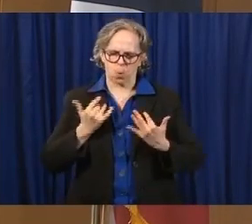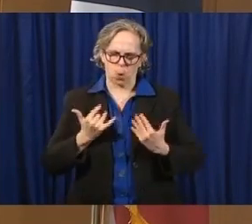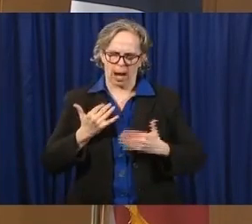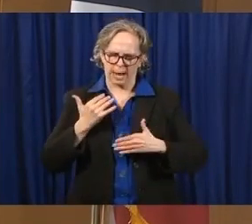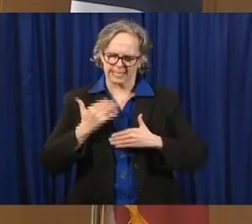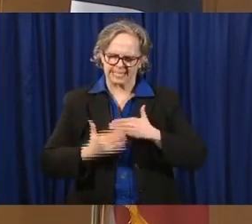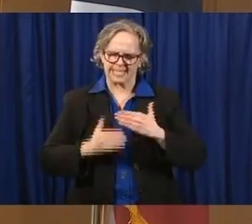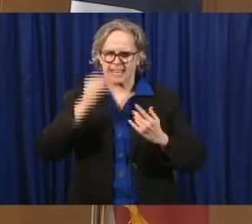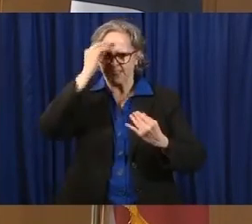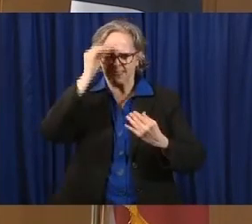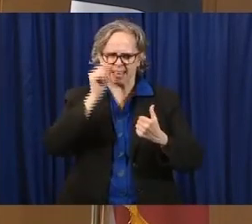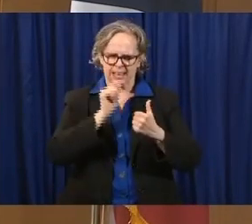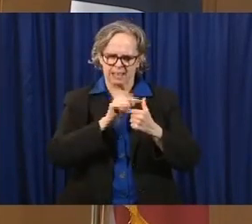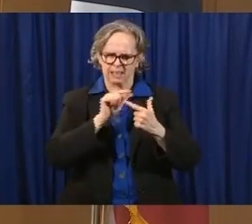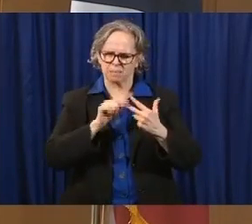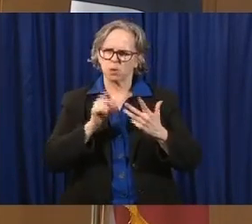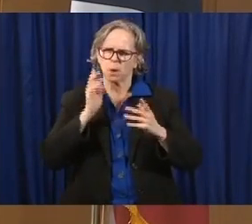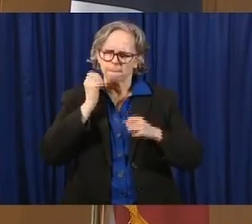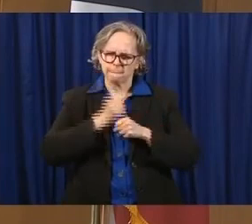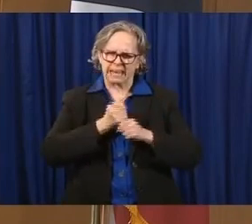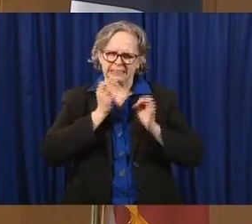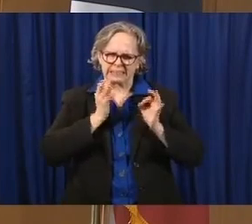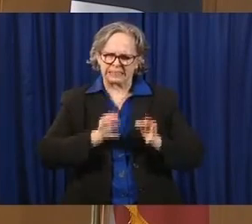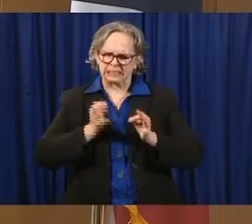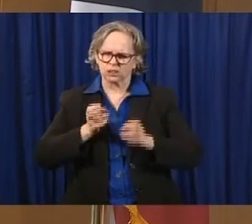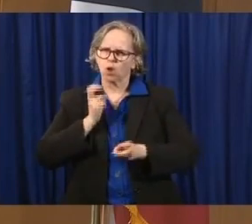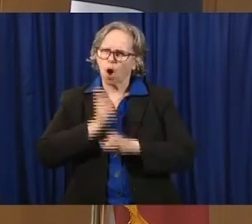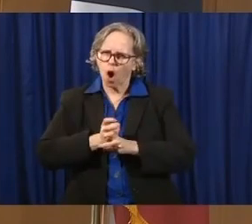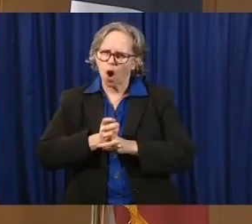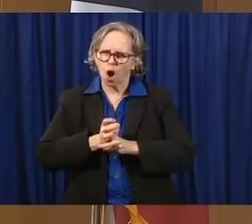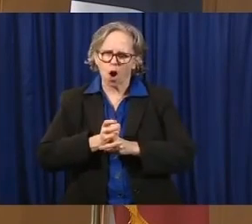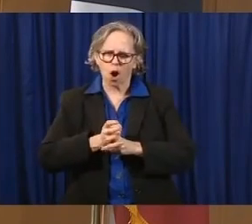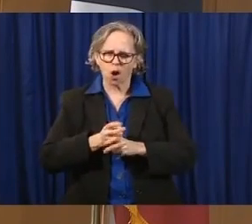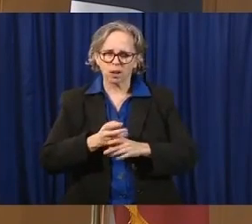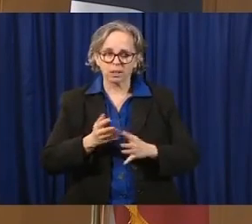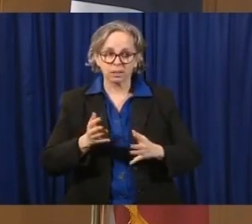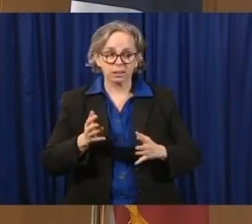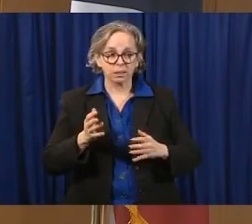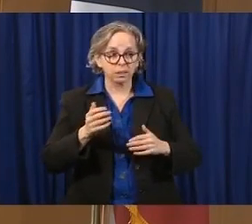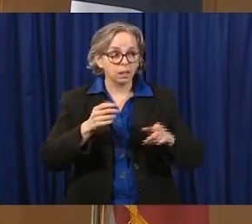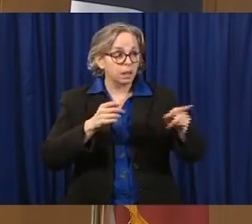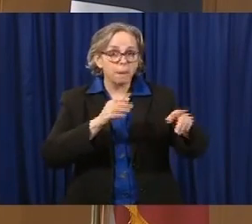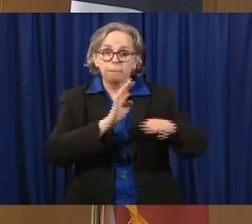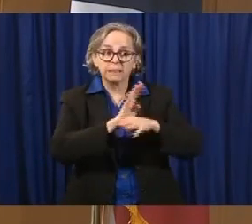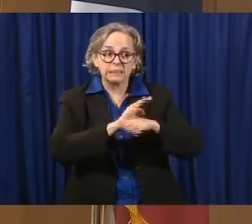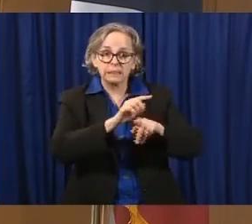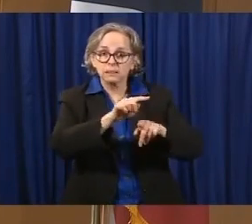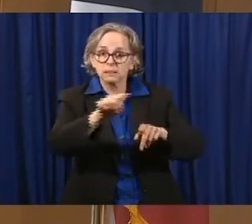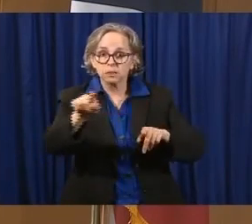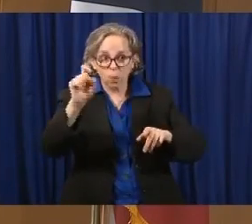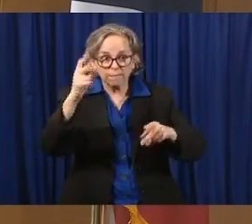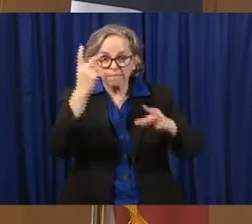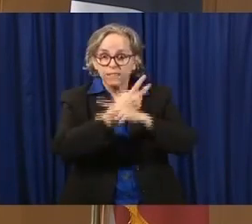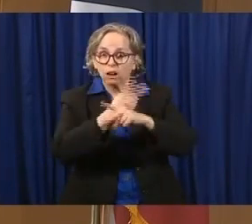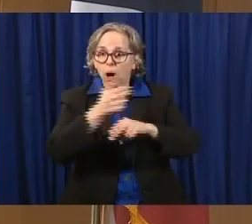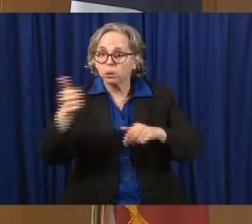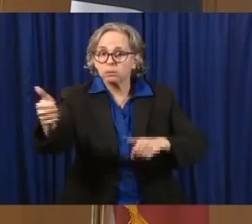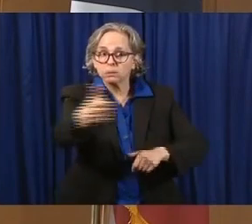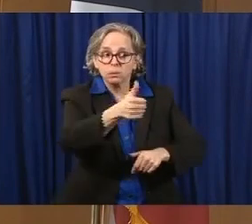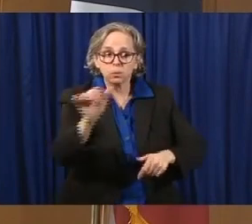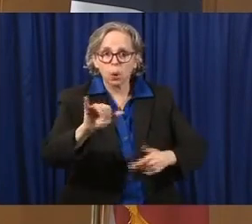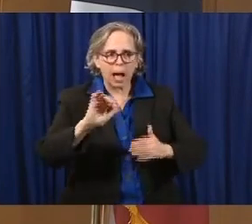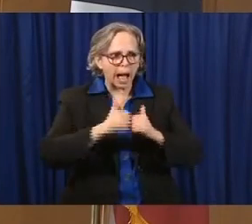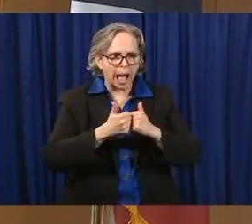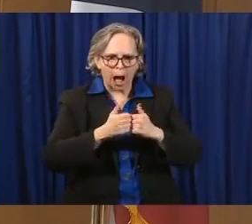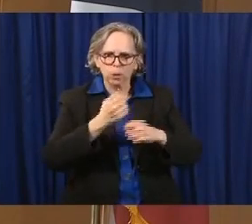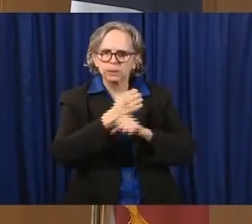things today that every business has got to figure out, you know, and we'll help them. Our health department will help them, but figuring out all the things that